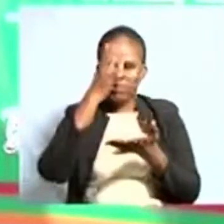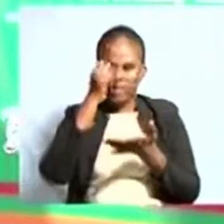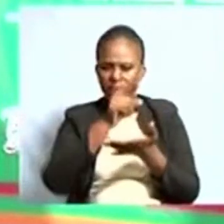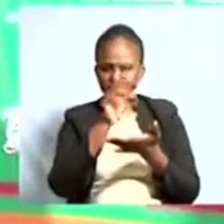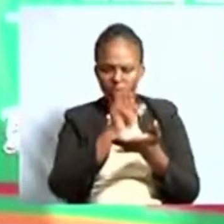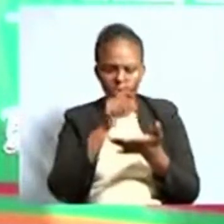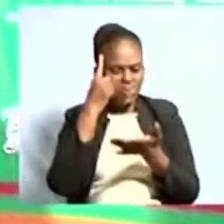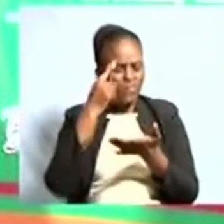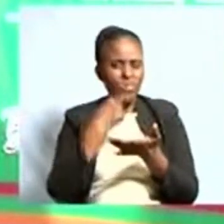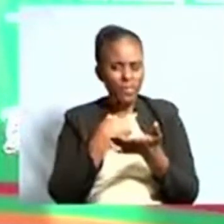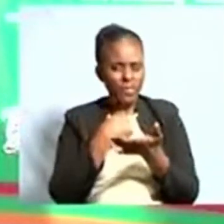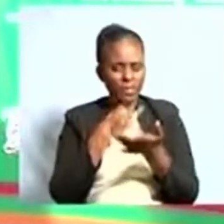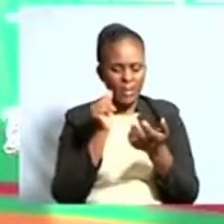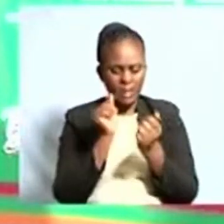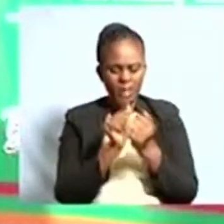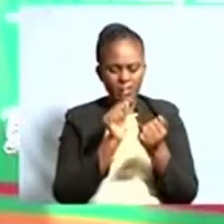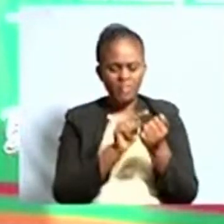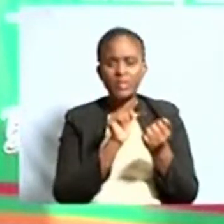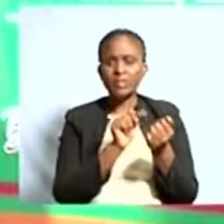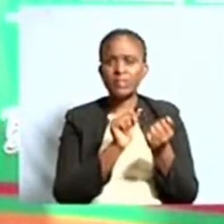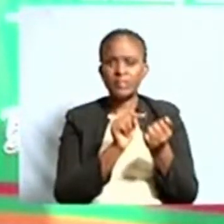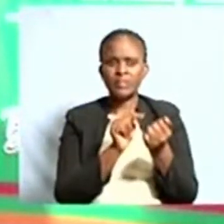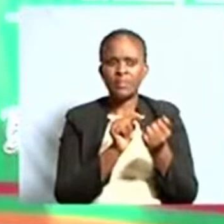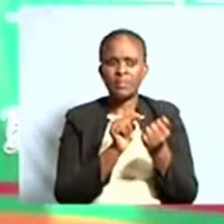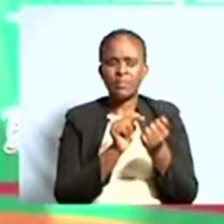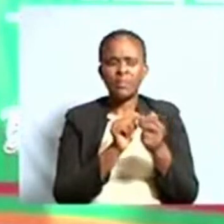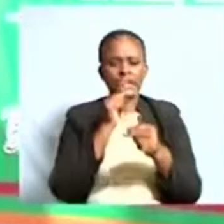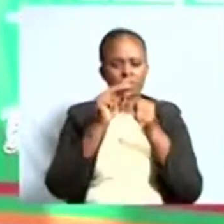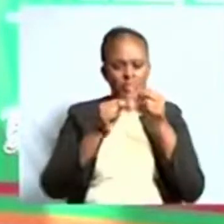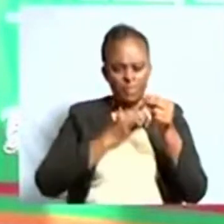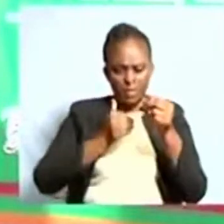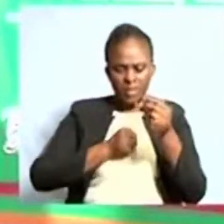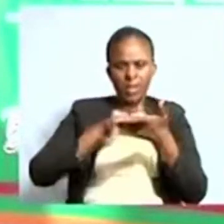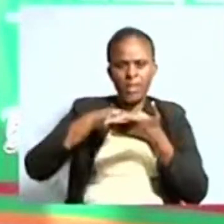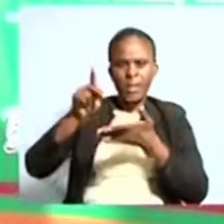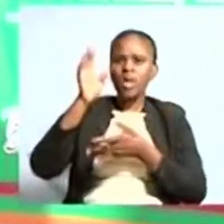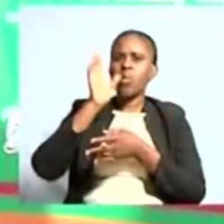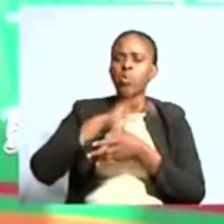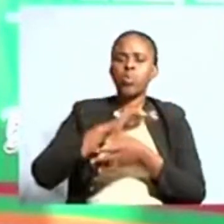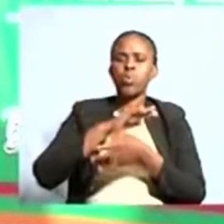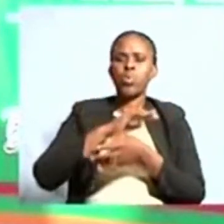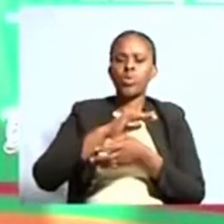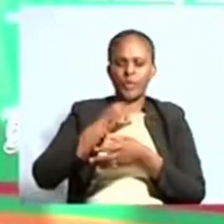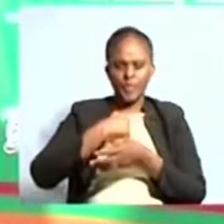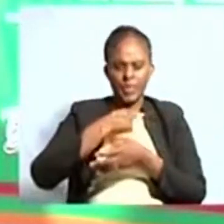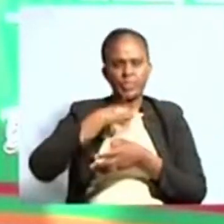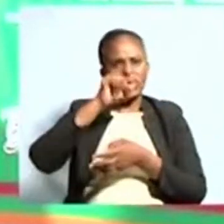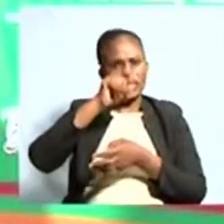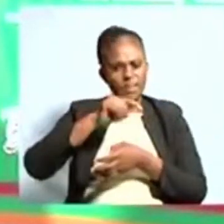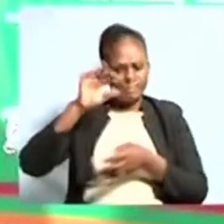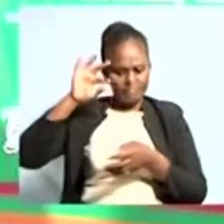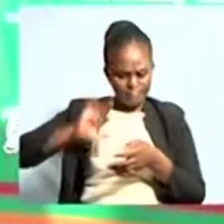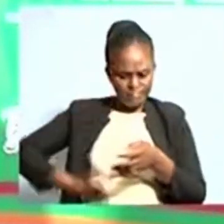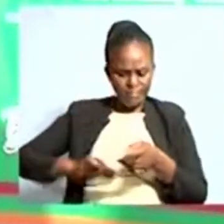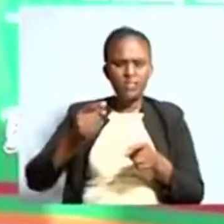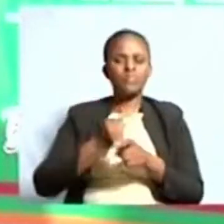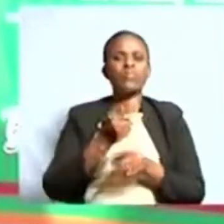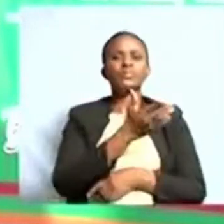Because for me to come up with this design, it means I have paid something, and I need to gain something from this.